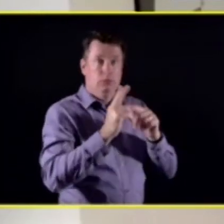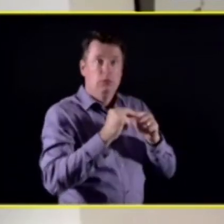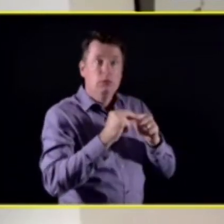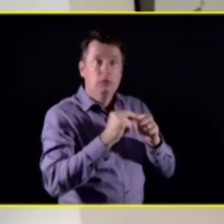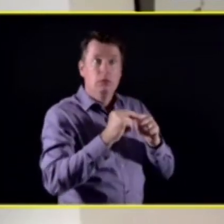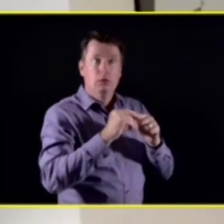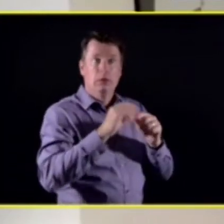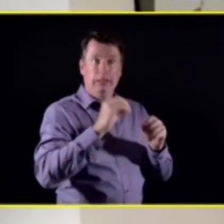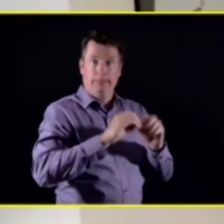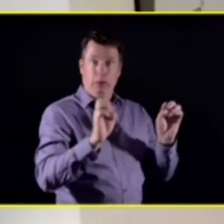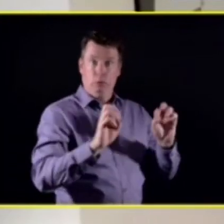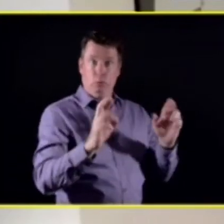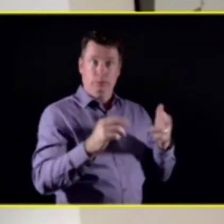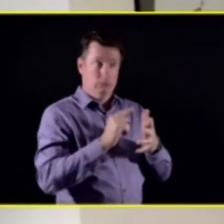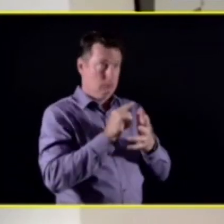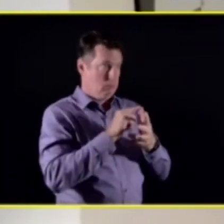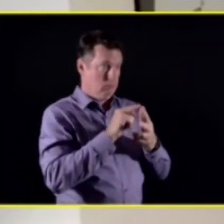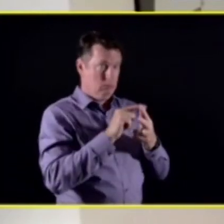of the ICU.